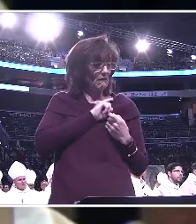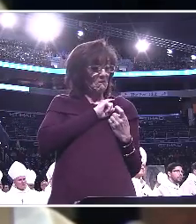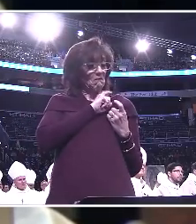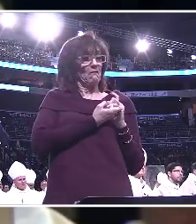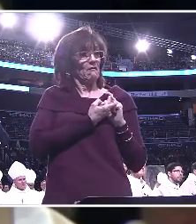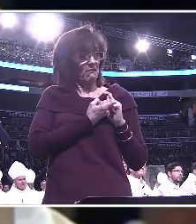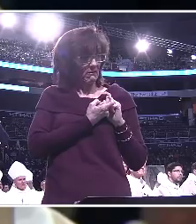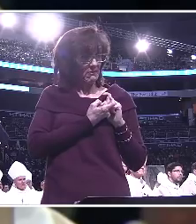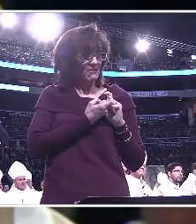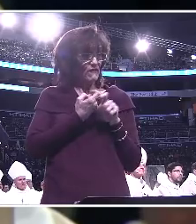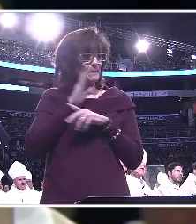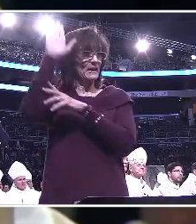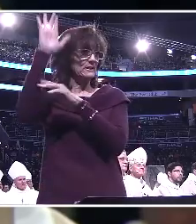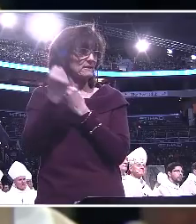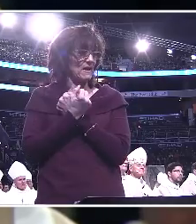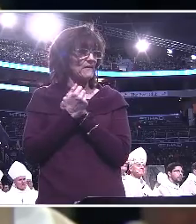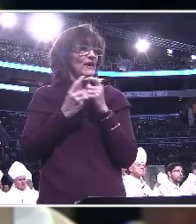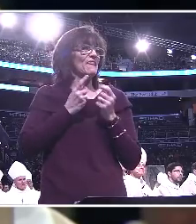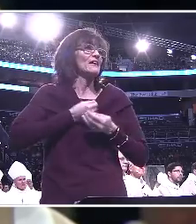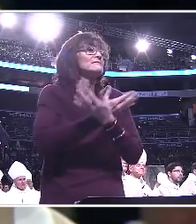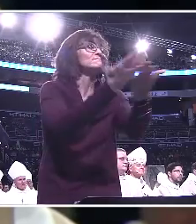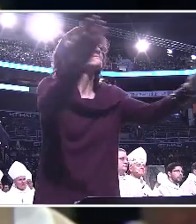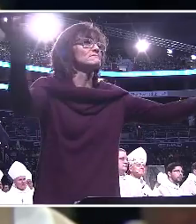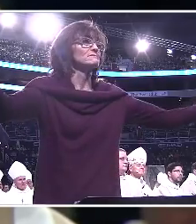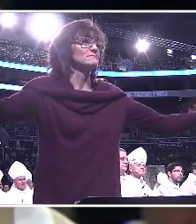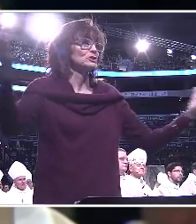love, and we share God's love.